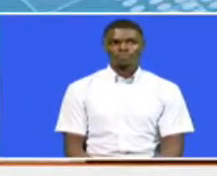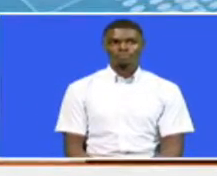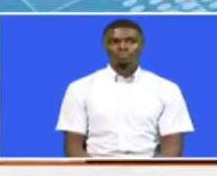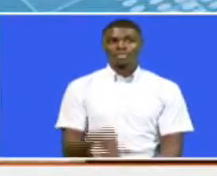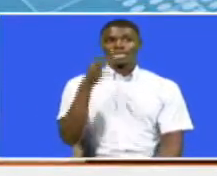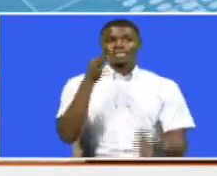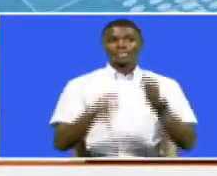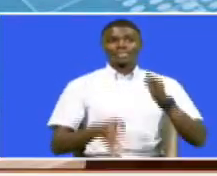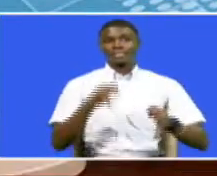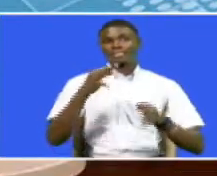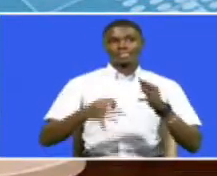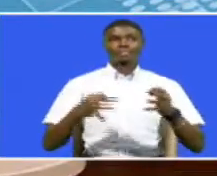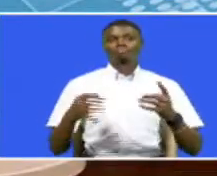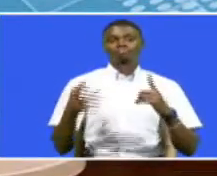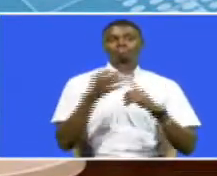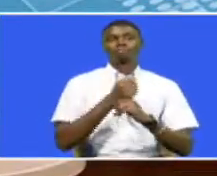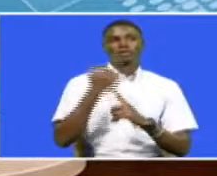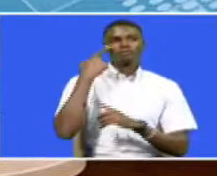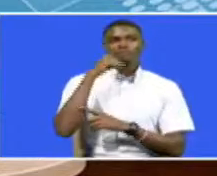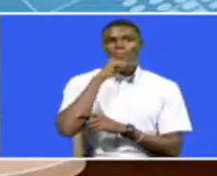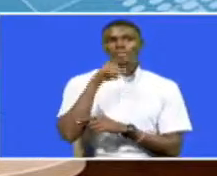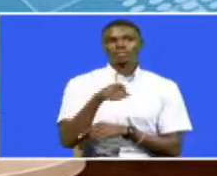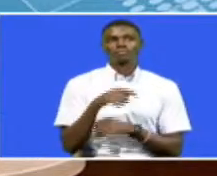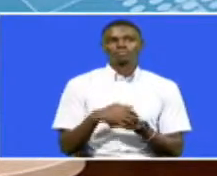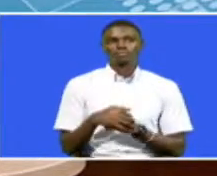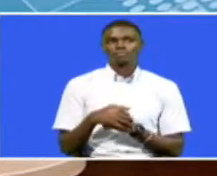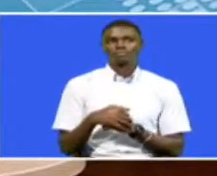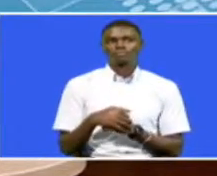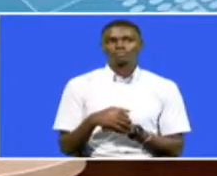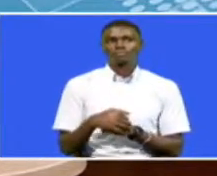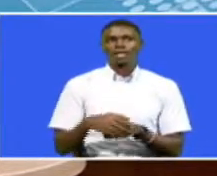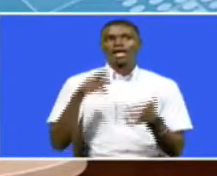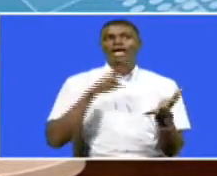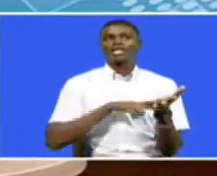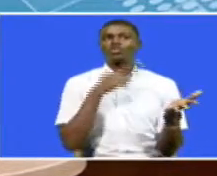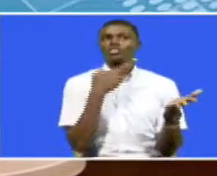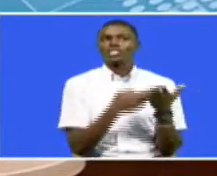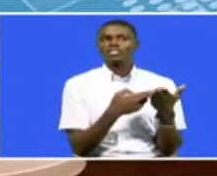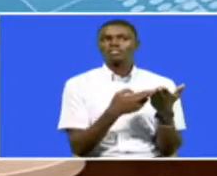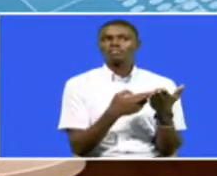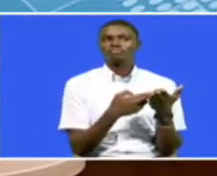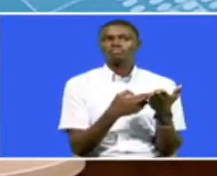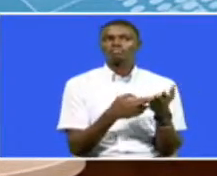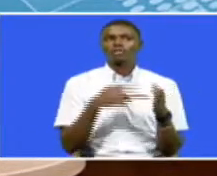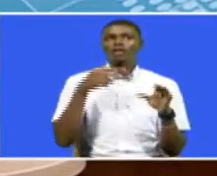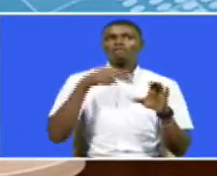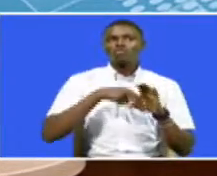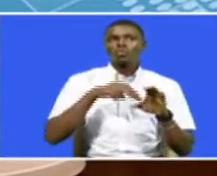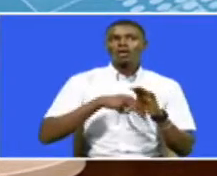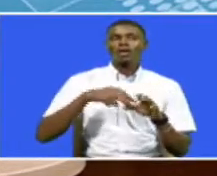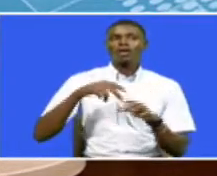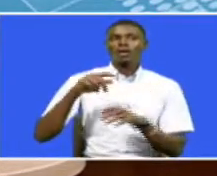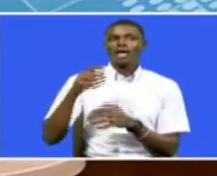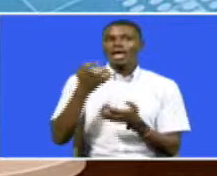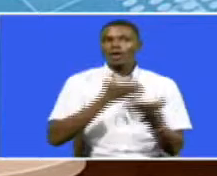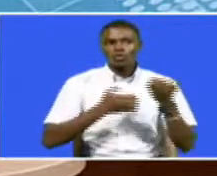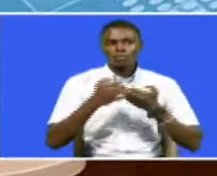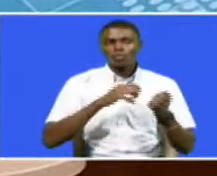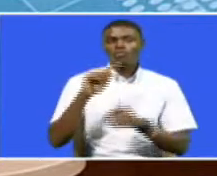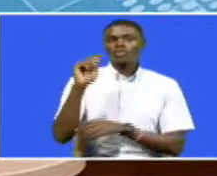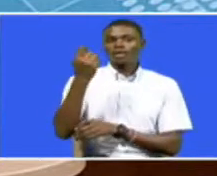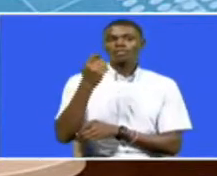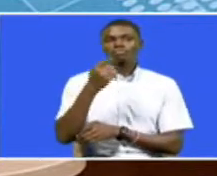May justice prevail for Ashira. Now, Lake Victoria and its resources fuel the economies of Kenya, Tanzania,